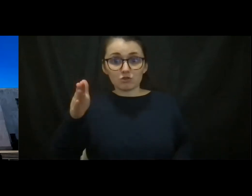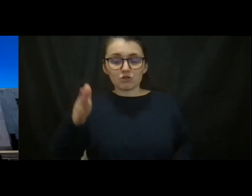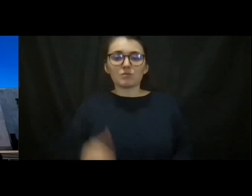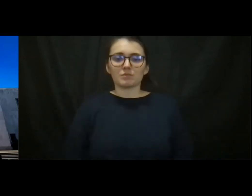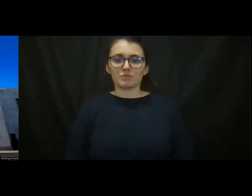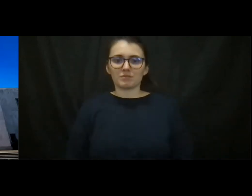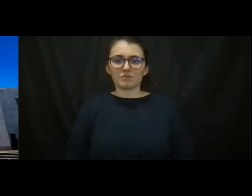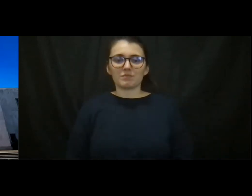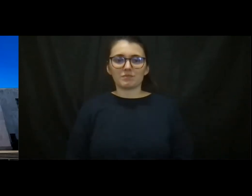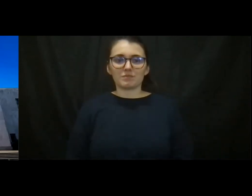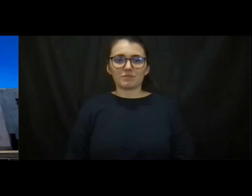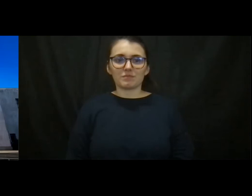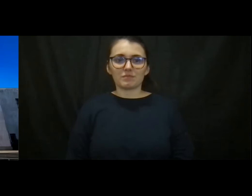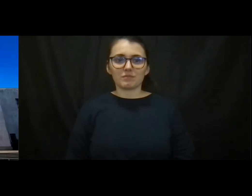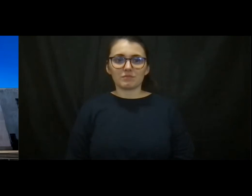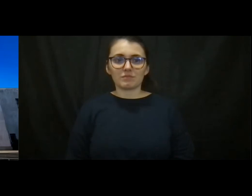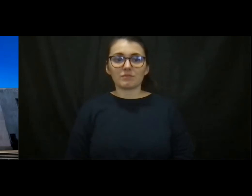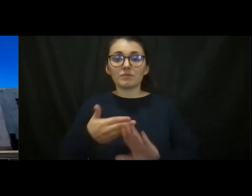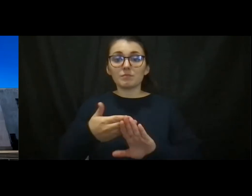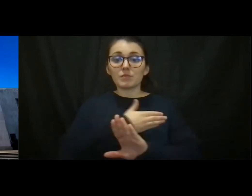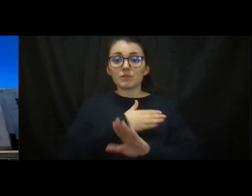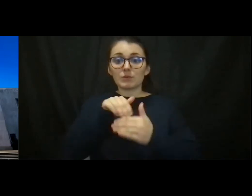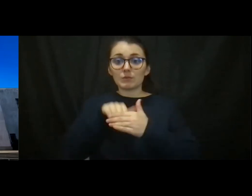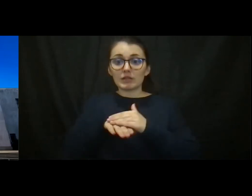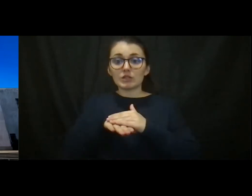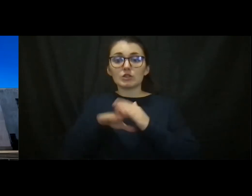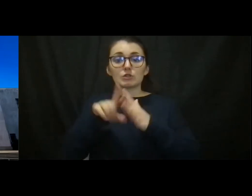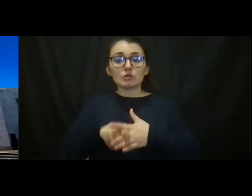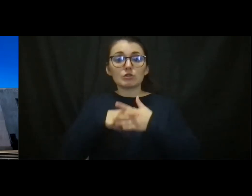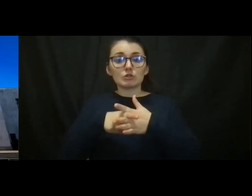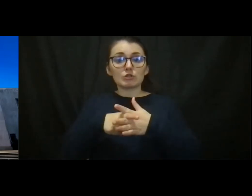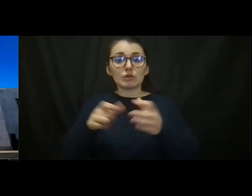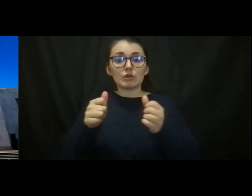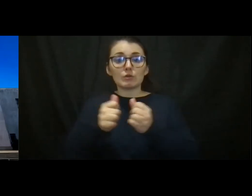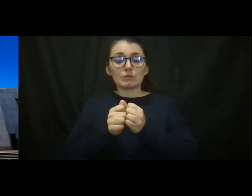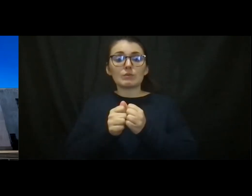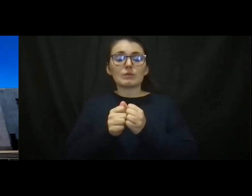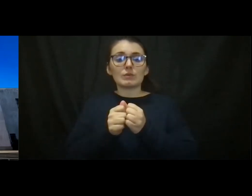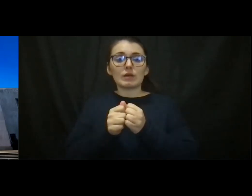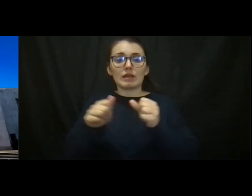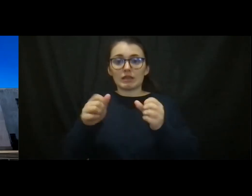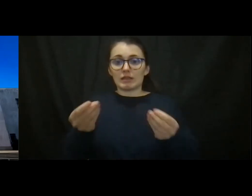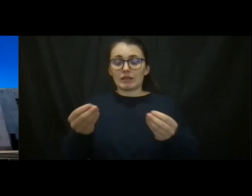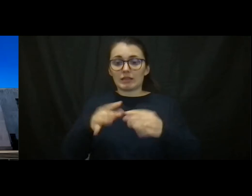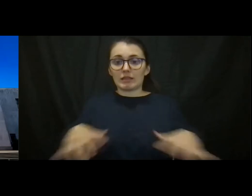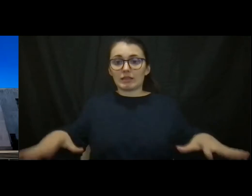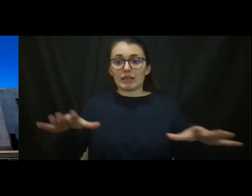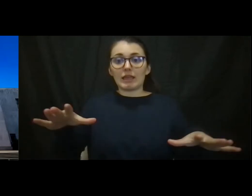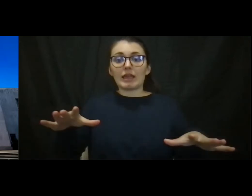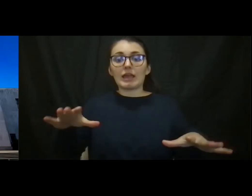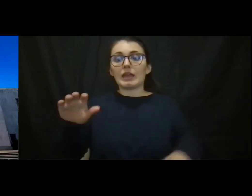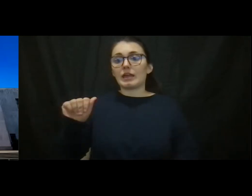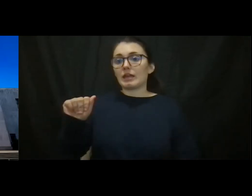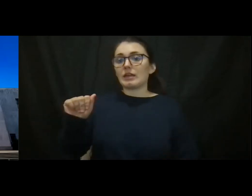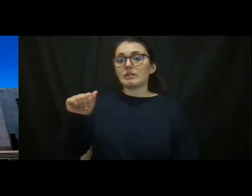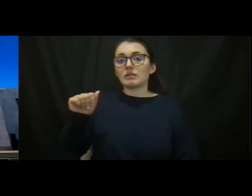time. Before we enter, I just want to start with a quick land acknowledgement. We want to acknowledge the many tribes